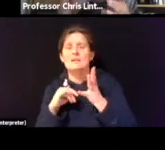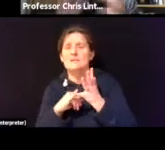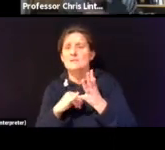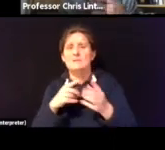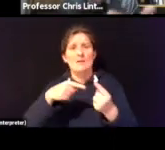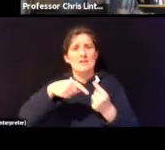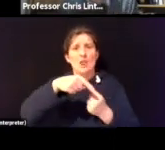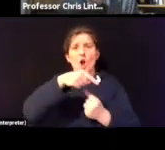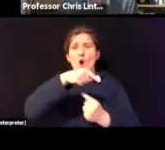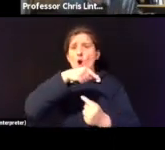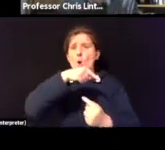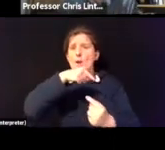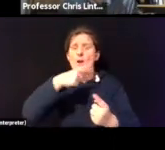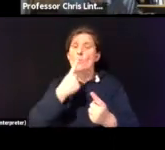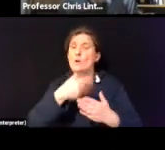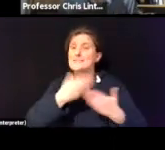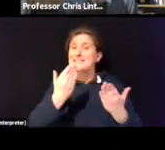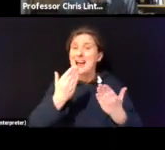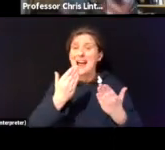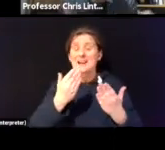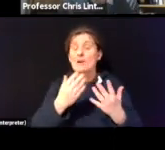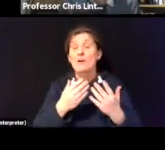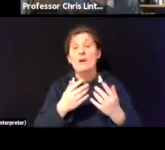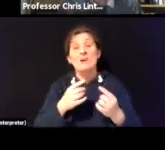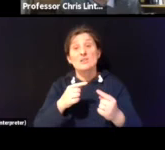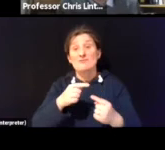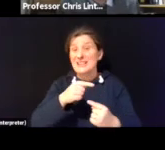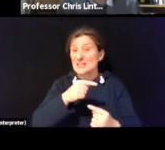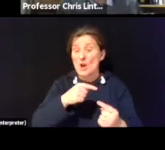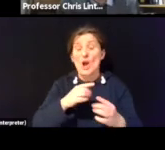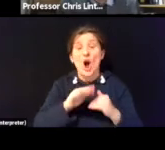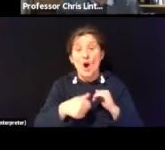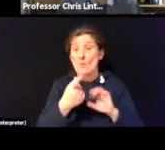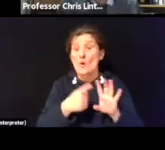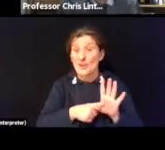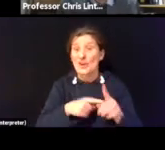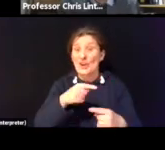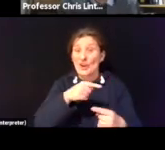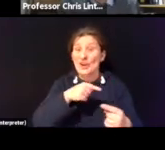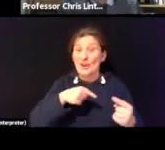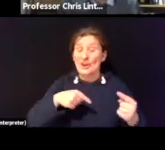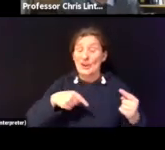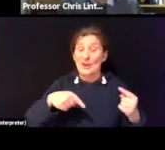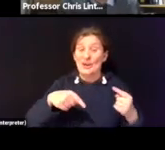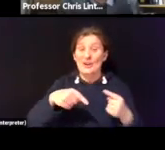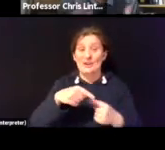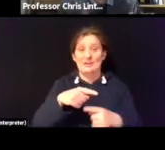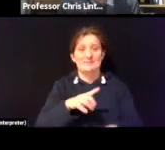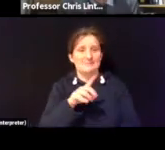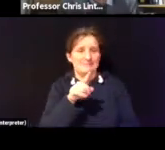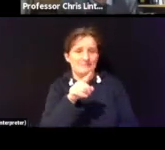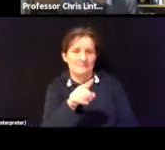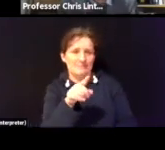slowly. Its day is longer than its year. And on the moon, there's an image there of, I think it's the